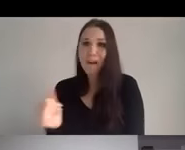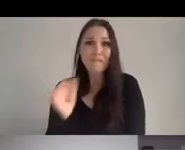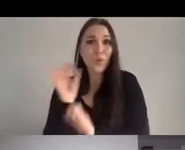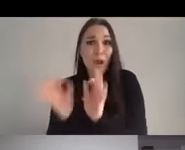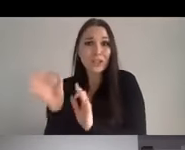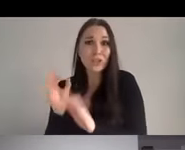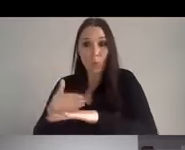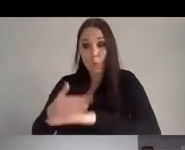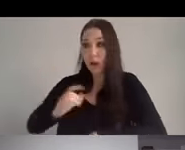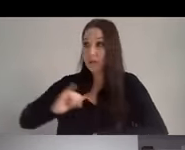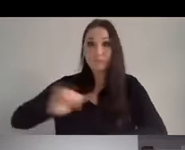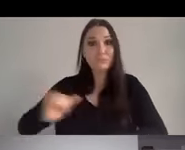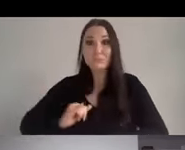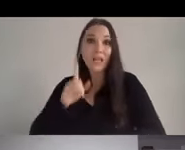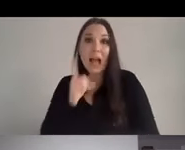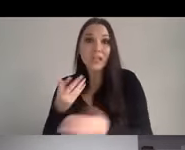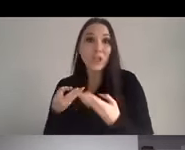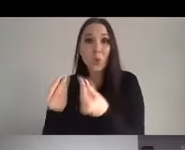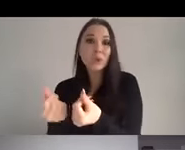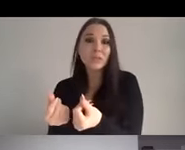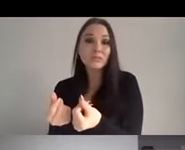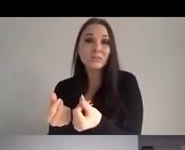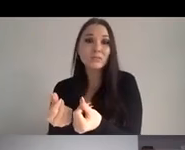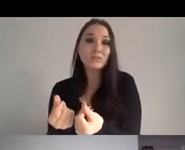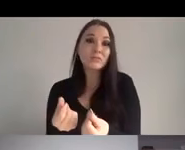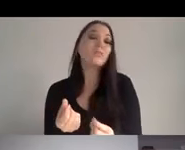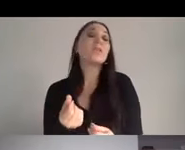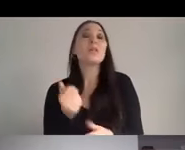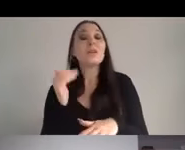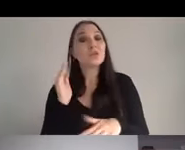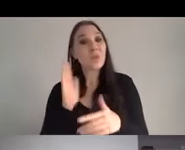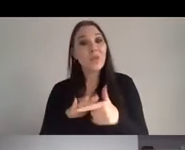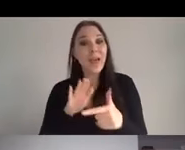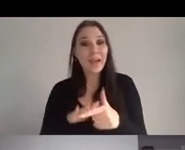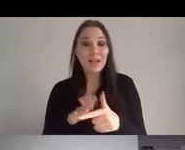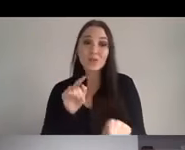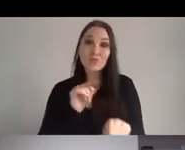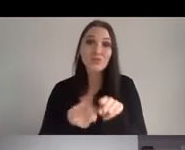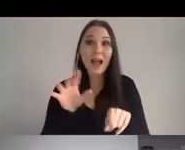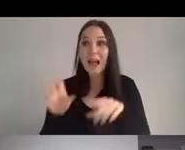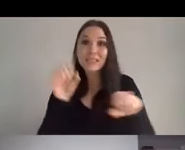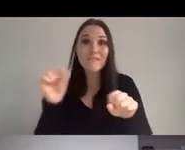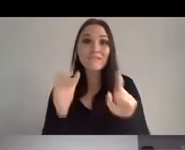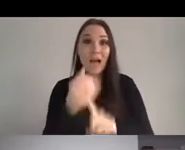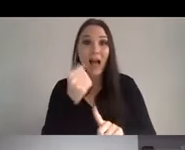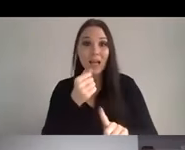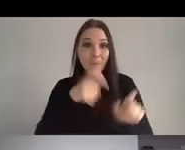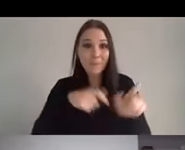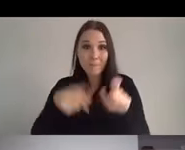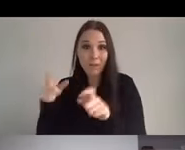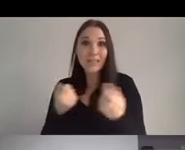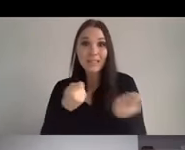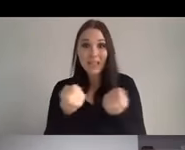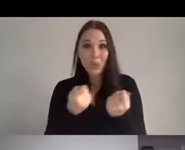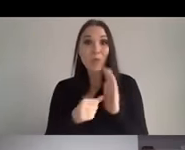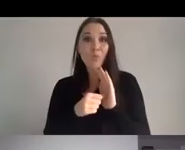this as well for a while, and we can't get a solution. And so then we really try to find people who will be able to, first off, deal with that